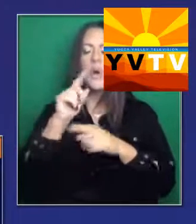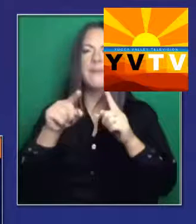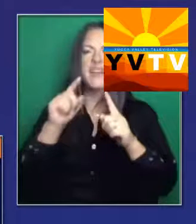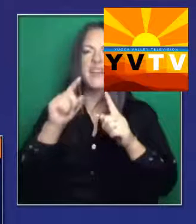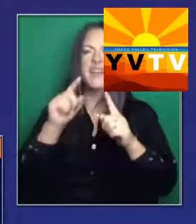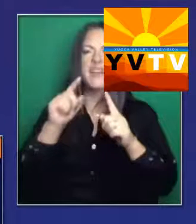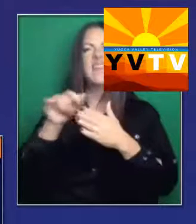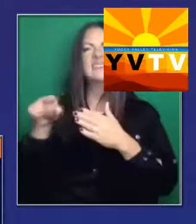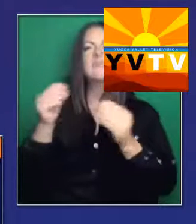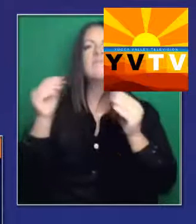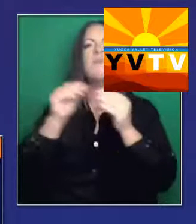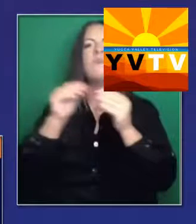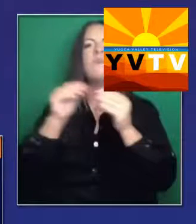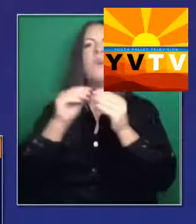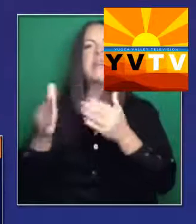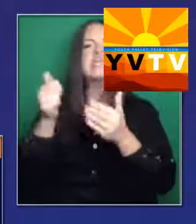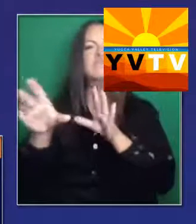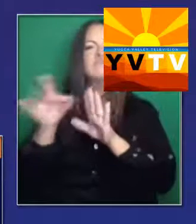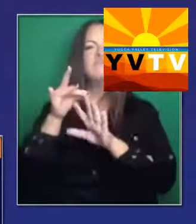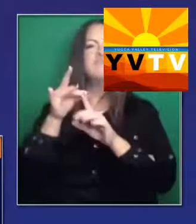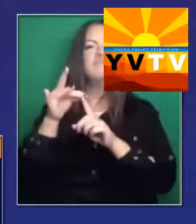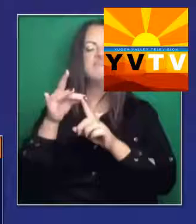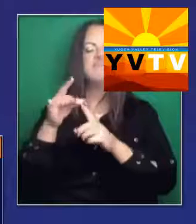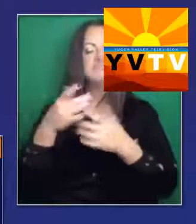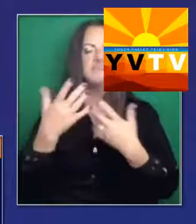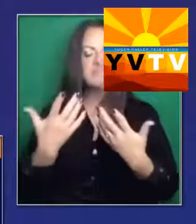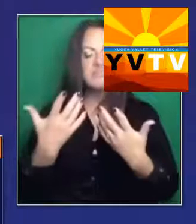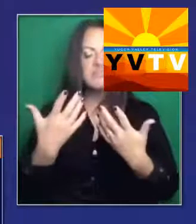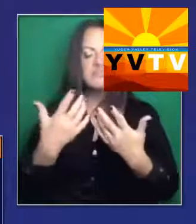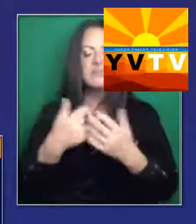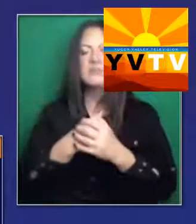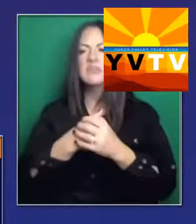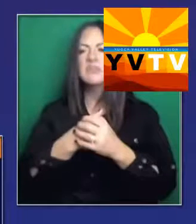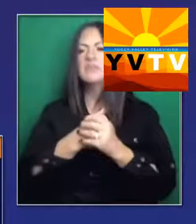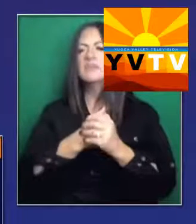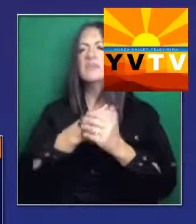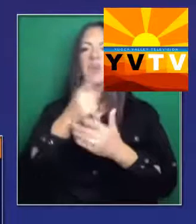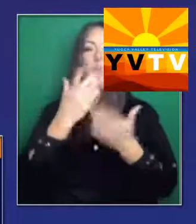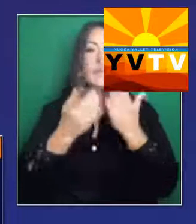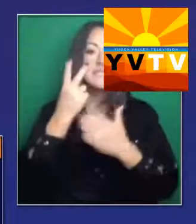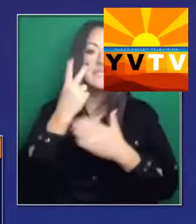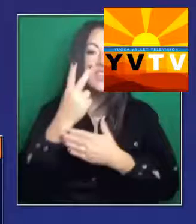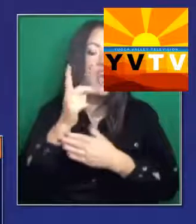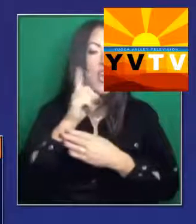and you've heard this, you've read it, you've seen discussions, TV about this.